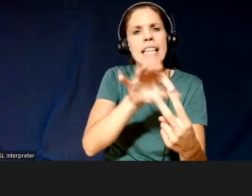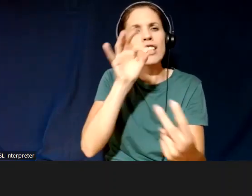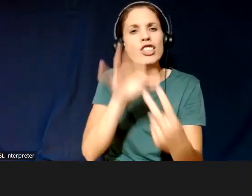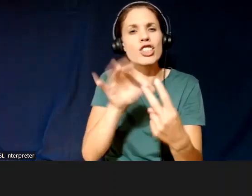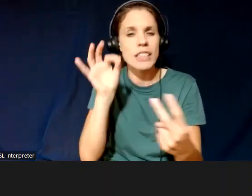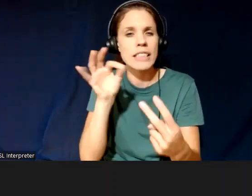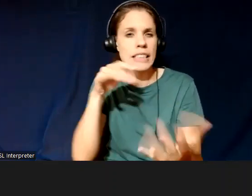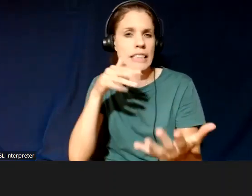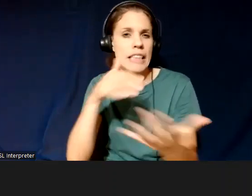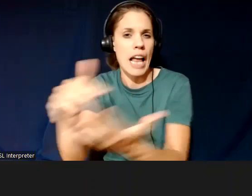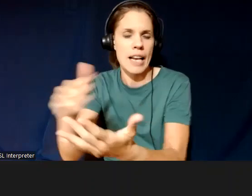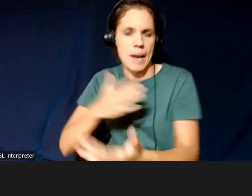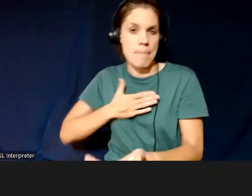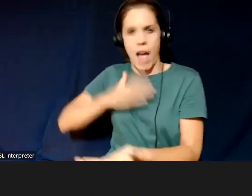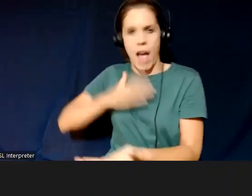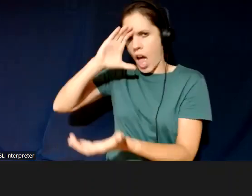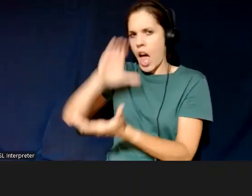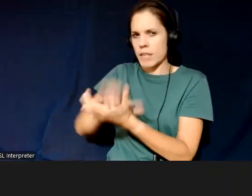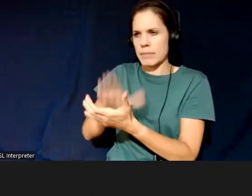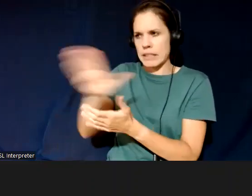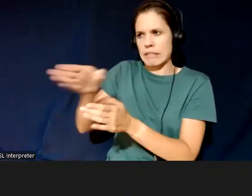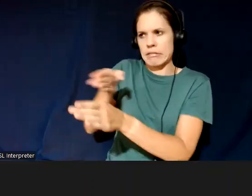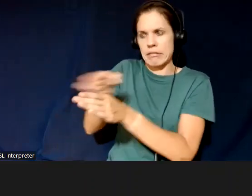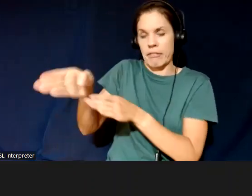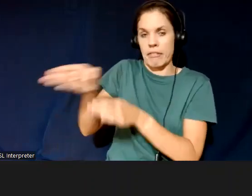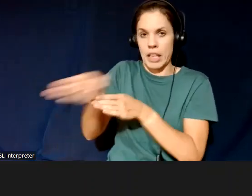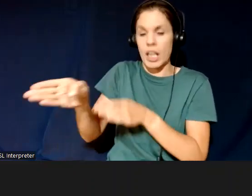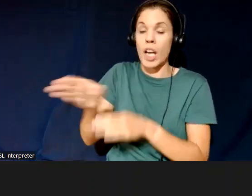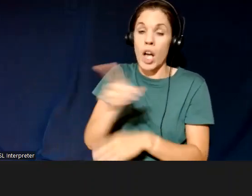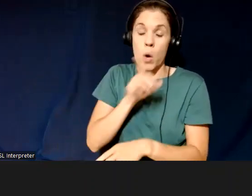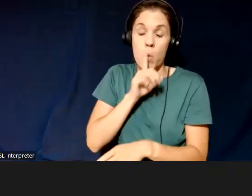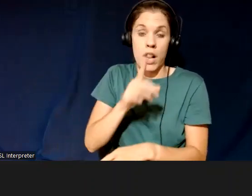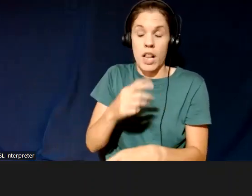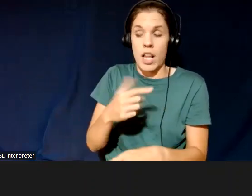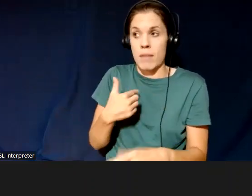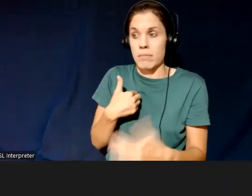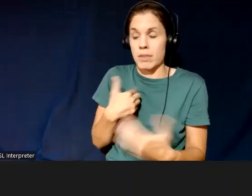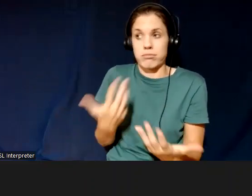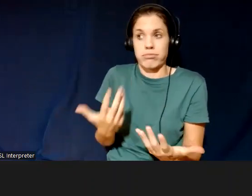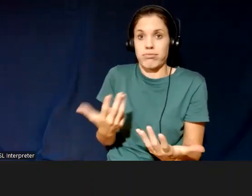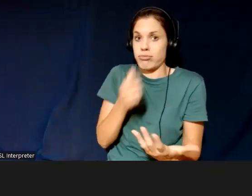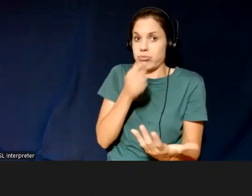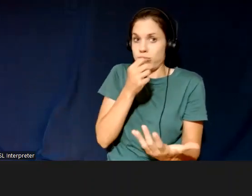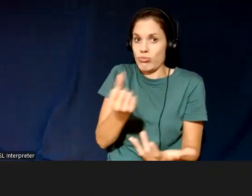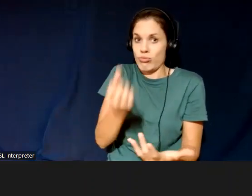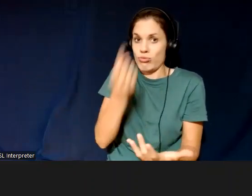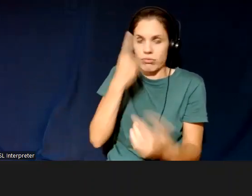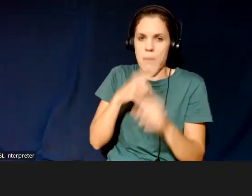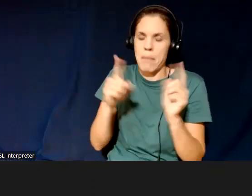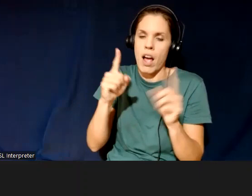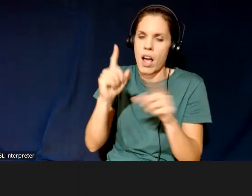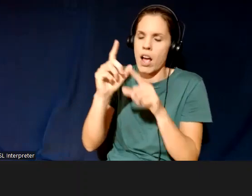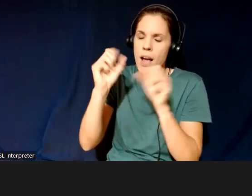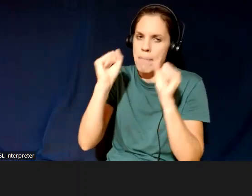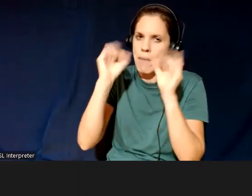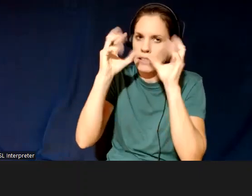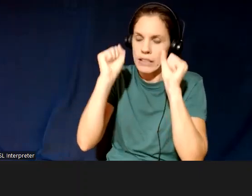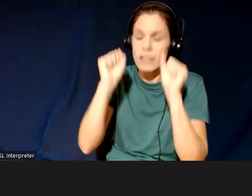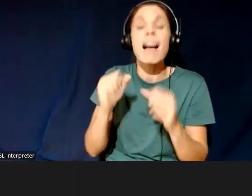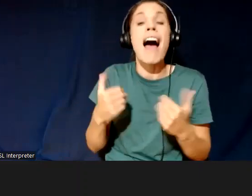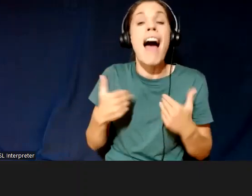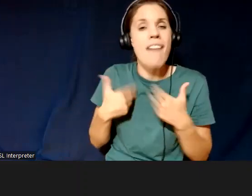my mind because it's complicated but amazing. So there's evidence out there. And it requires a lot